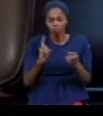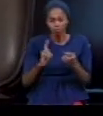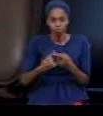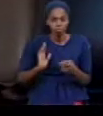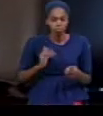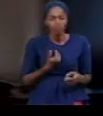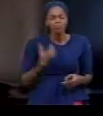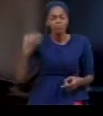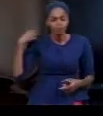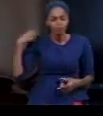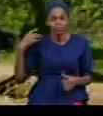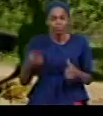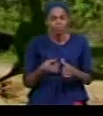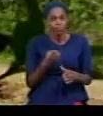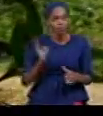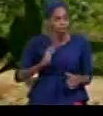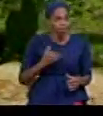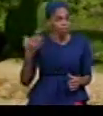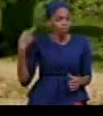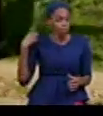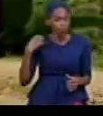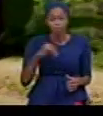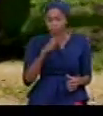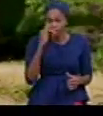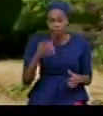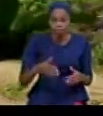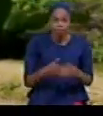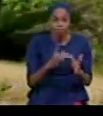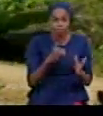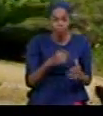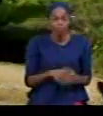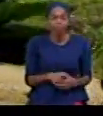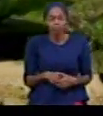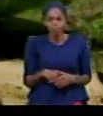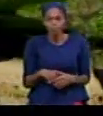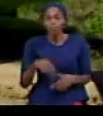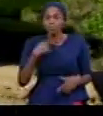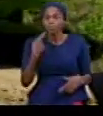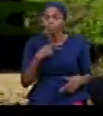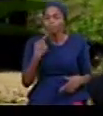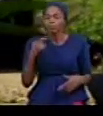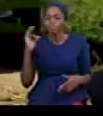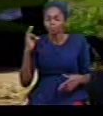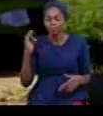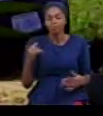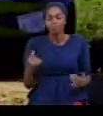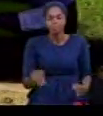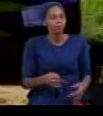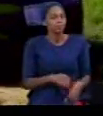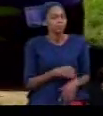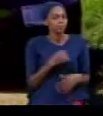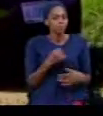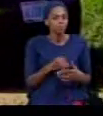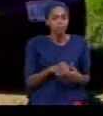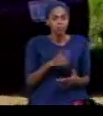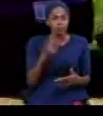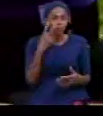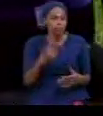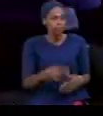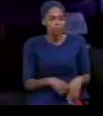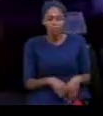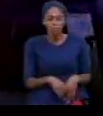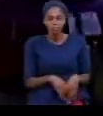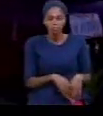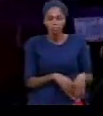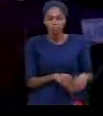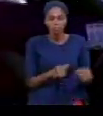boss is waiting to see. Insecurity all around. And we see violence all around. And it appears,